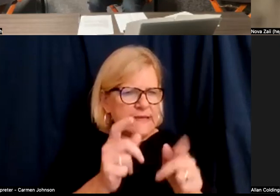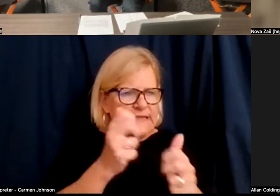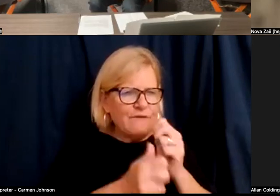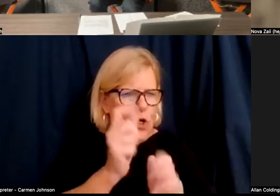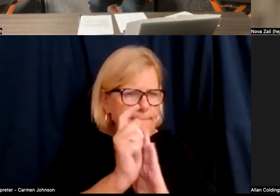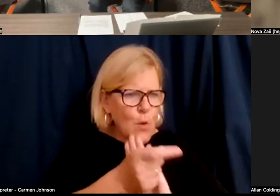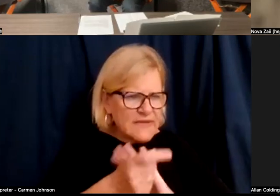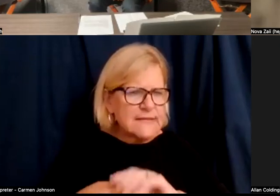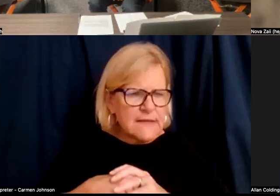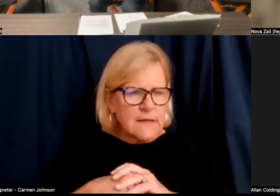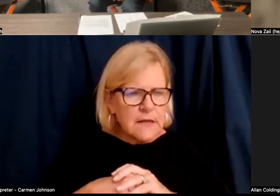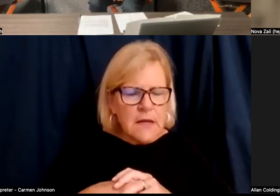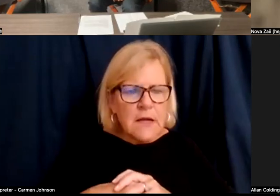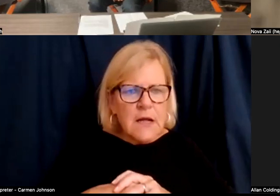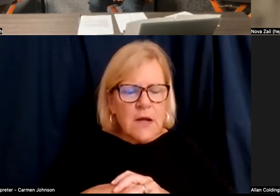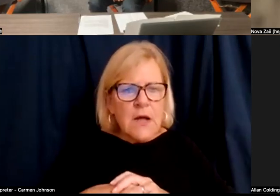and,